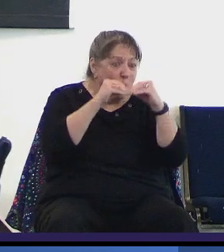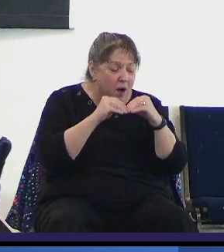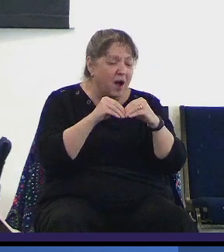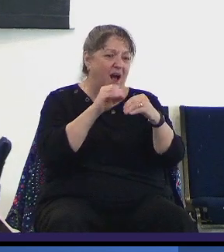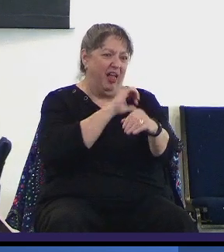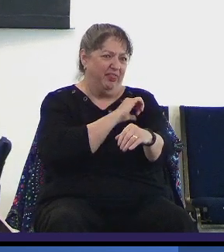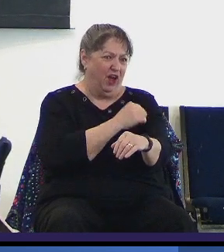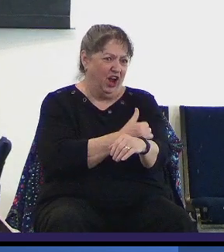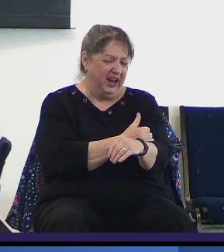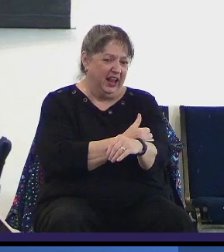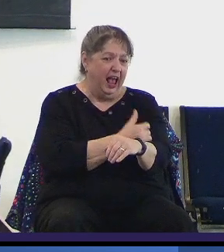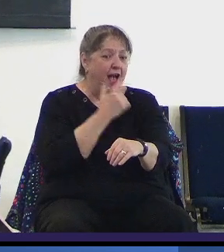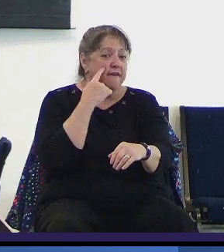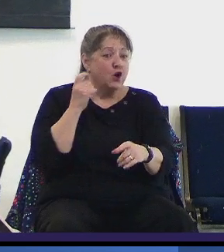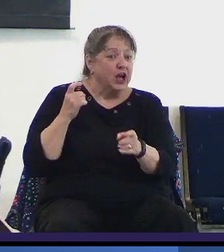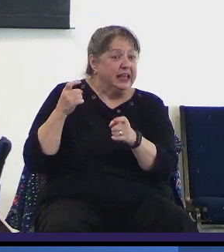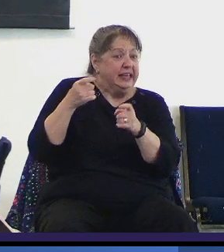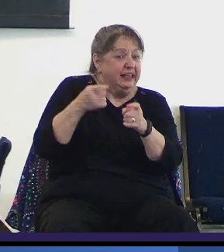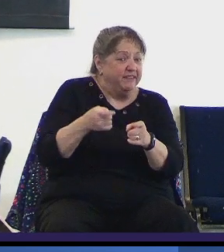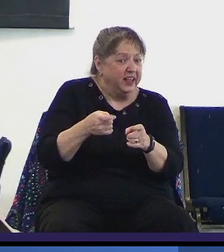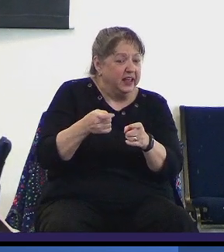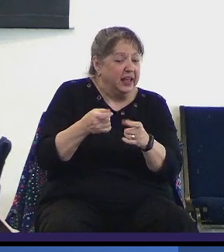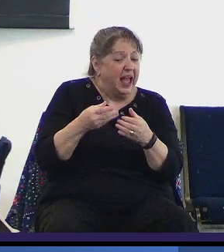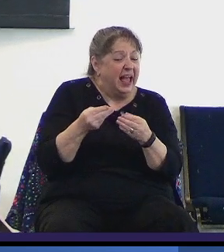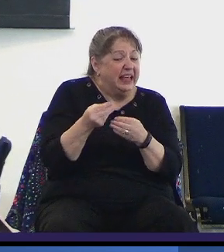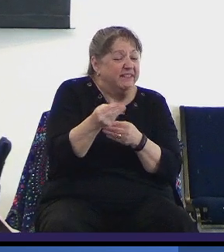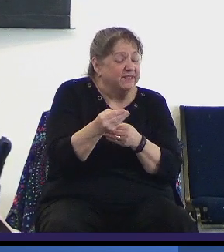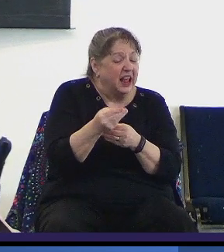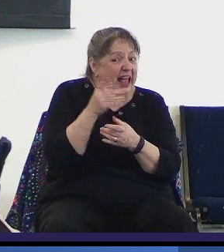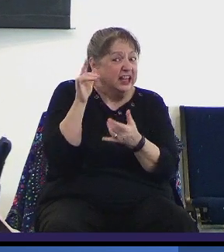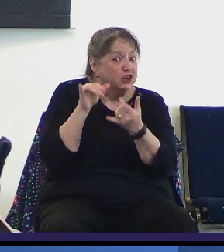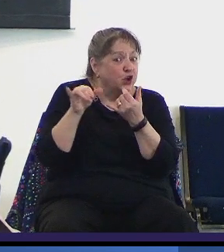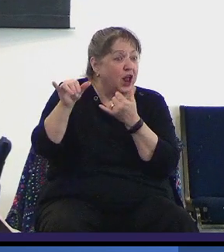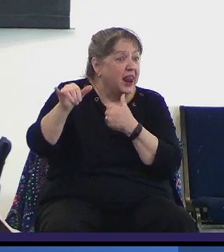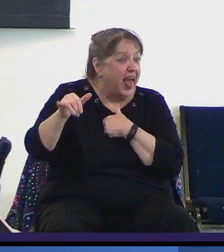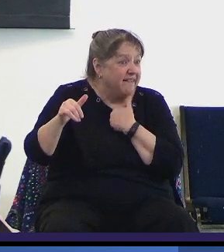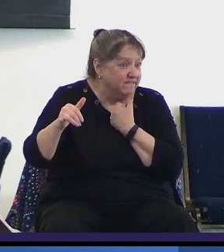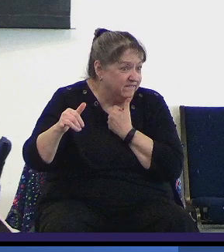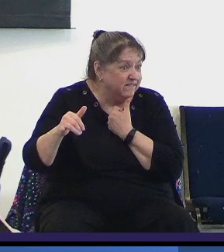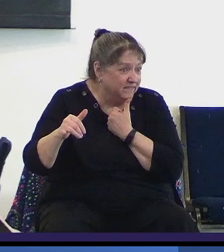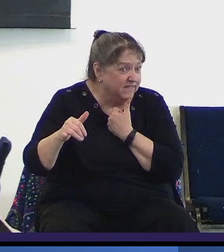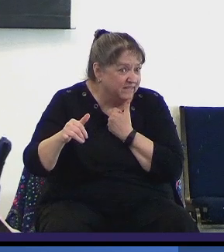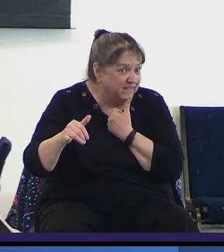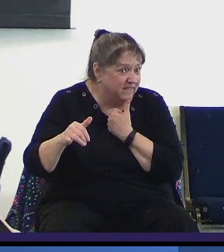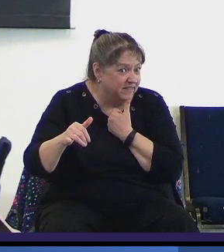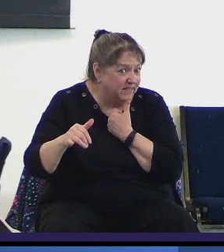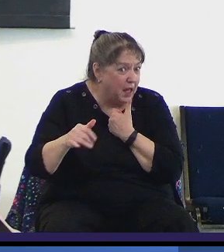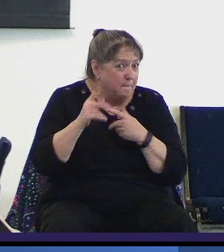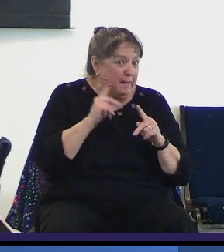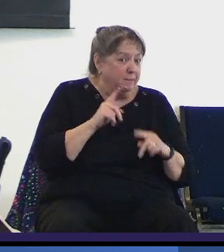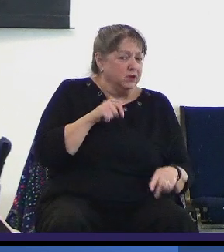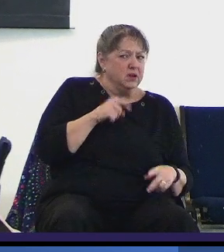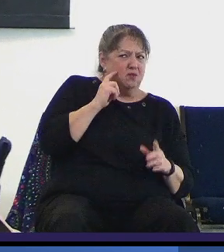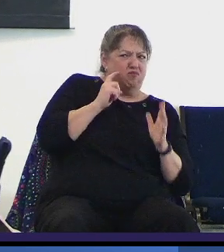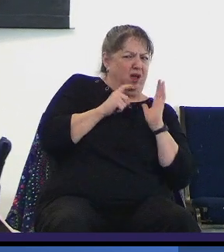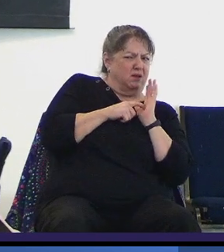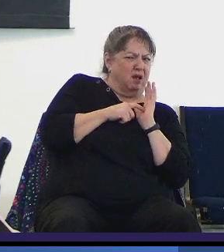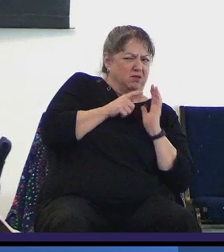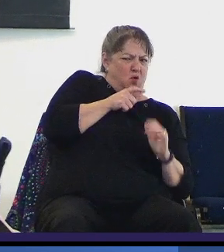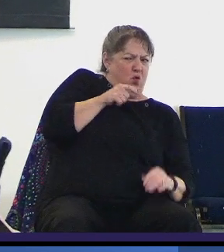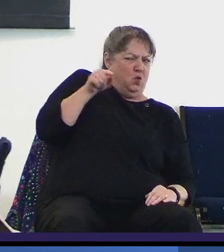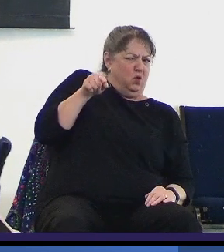eternal life to those who would recognize who he is and put their trust in him.